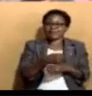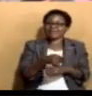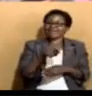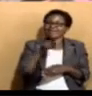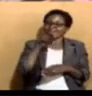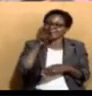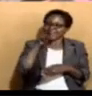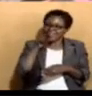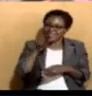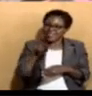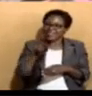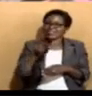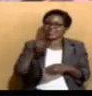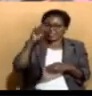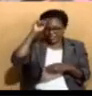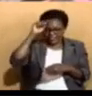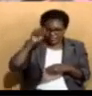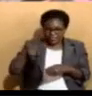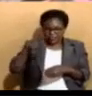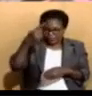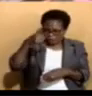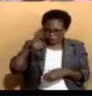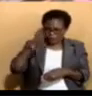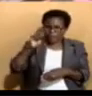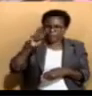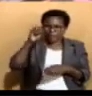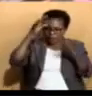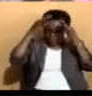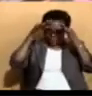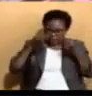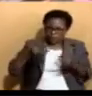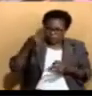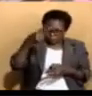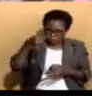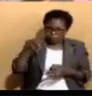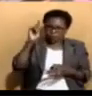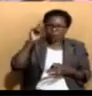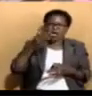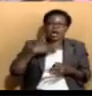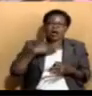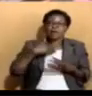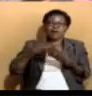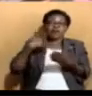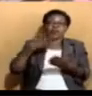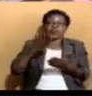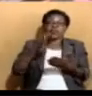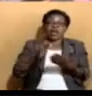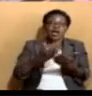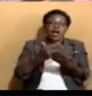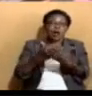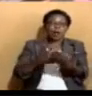It was a valid judgment, a valid decision. There had been no appeal.